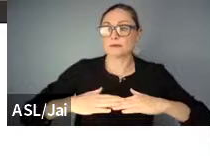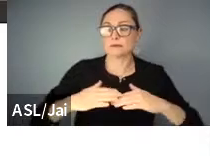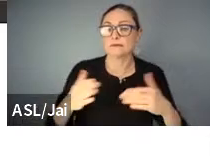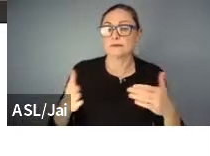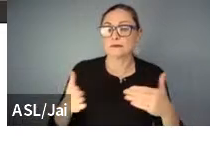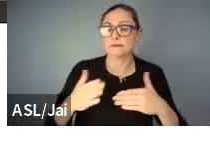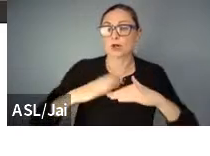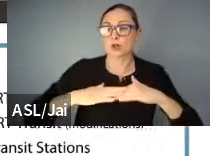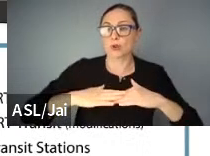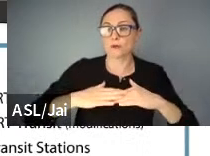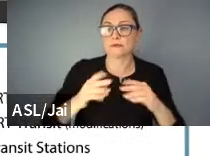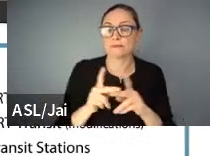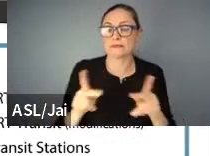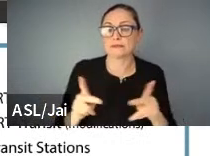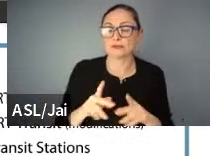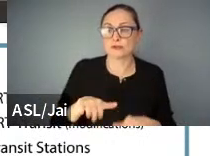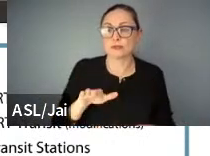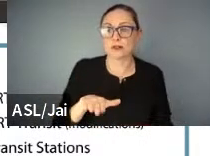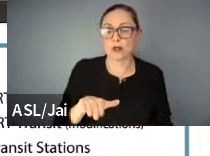please.